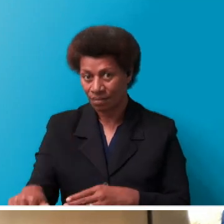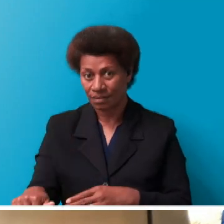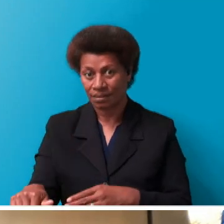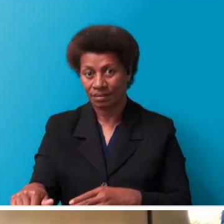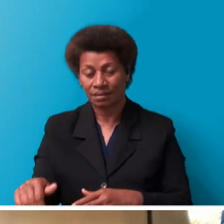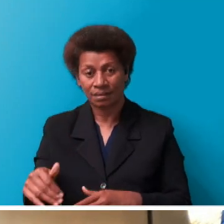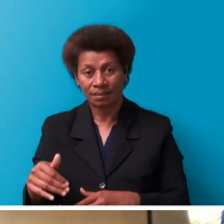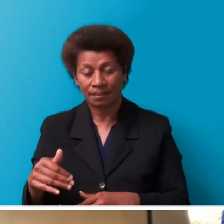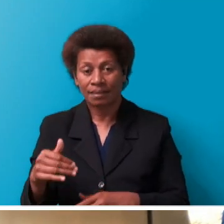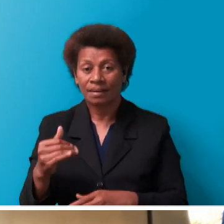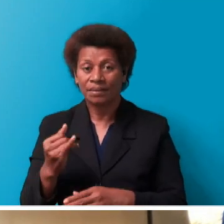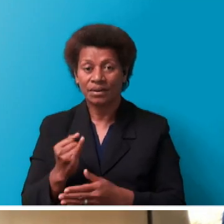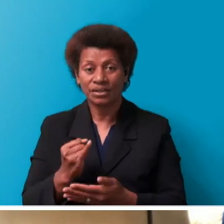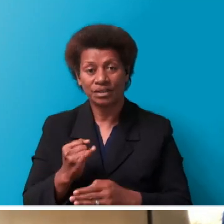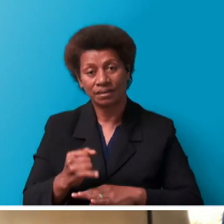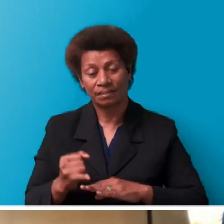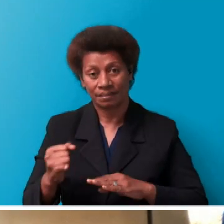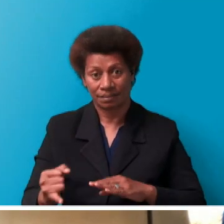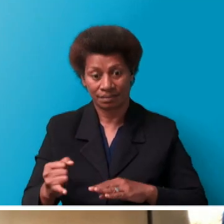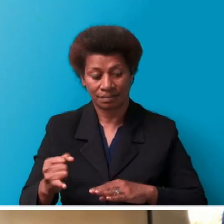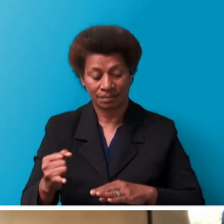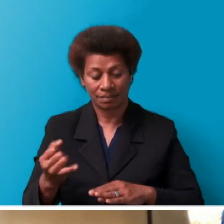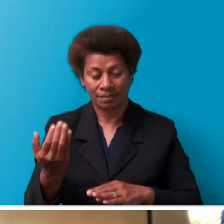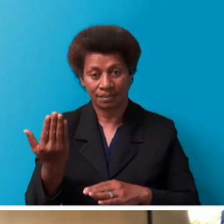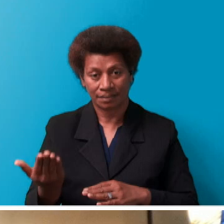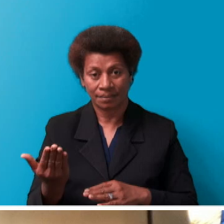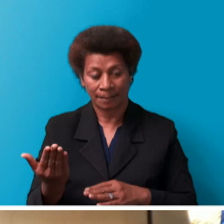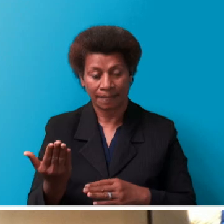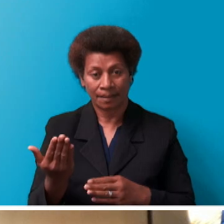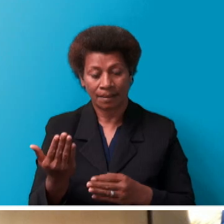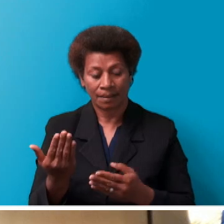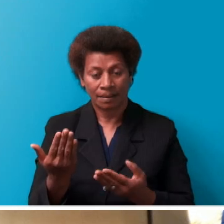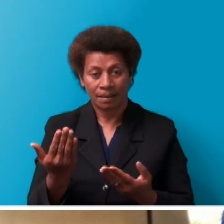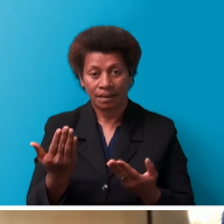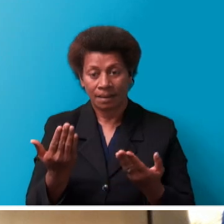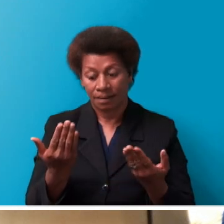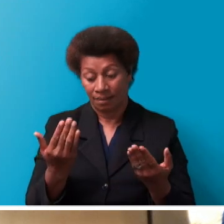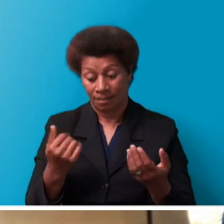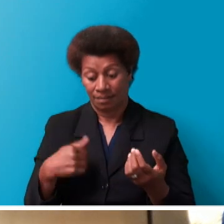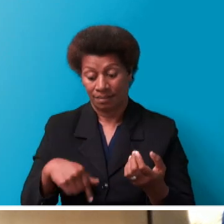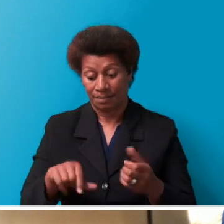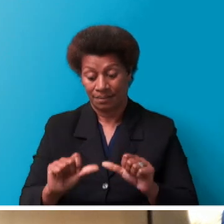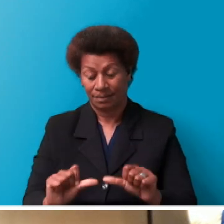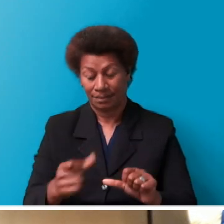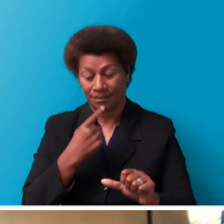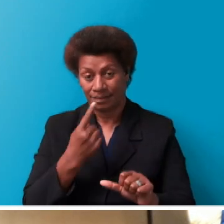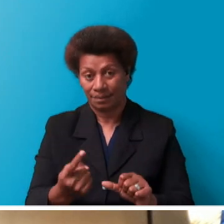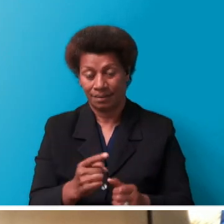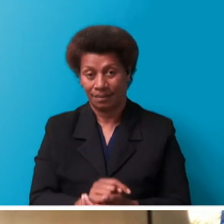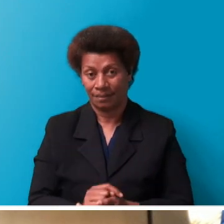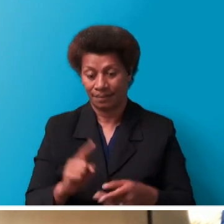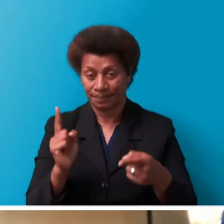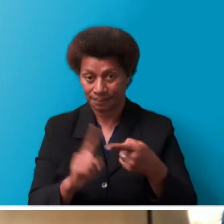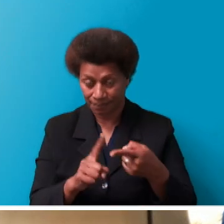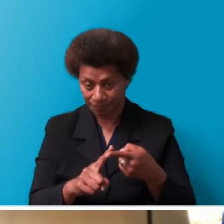has diligently acted upon these directives by their Excellencies. 1, strengthening border